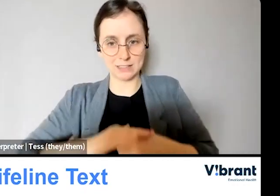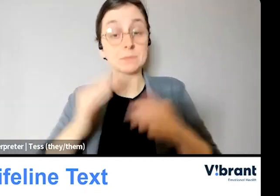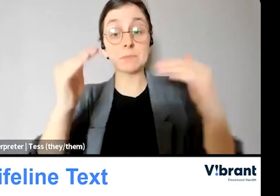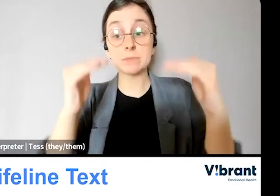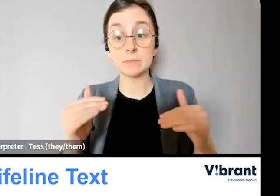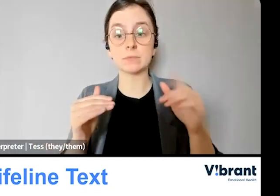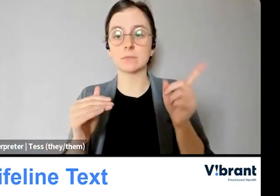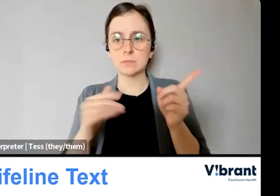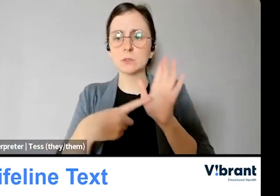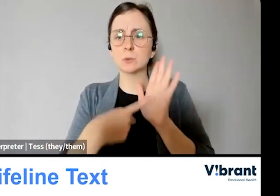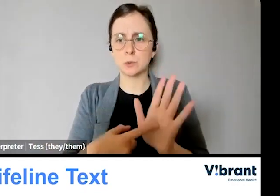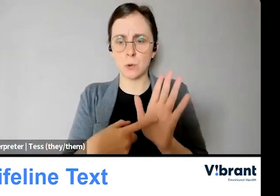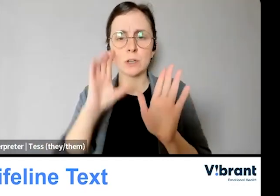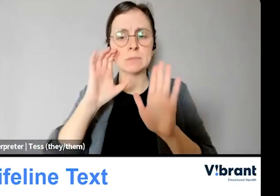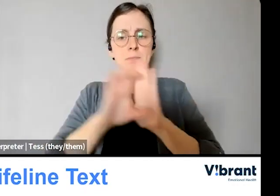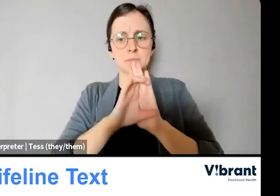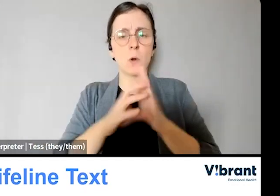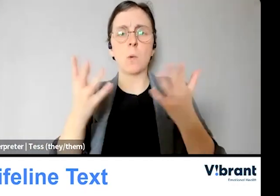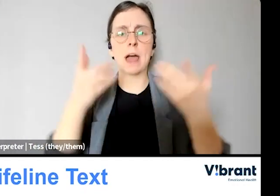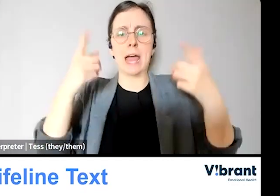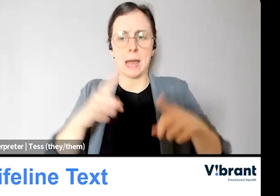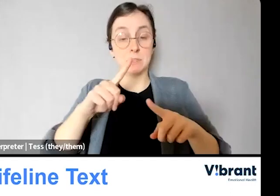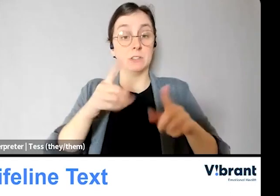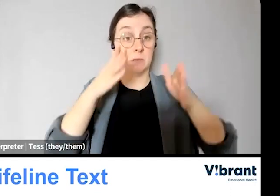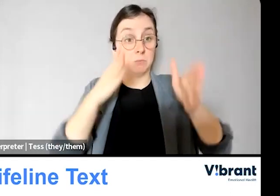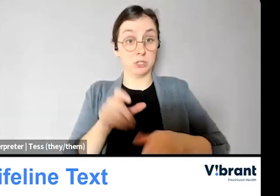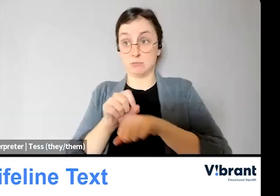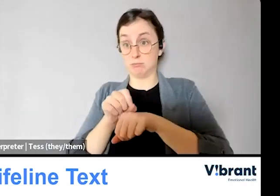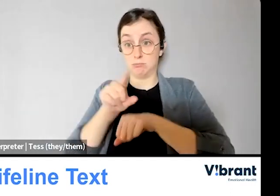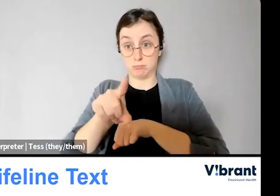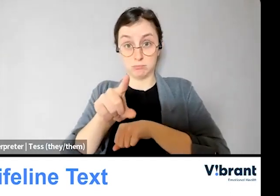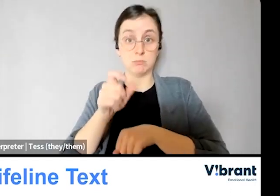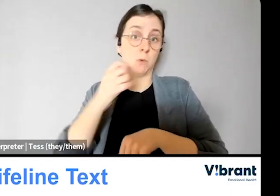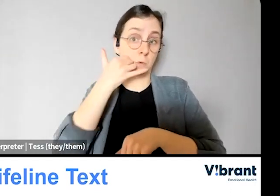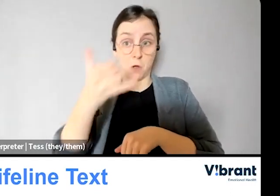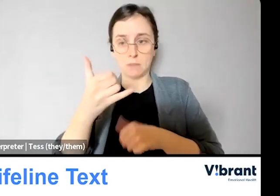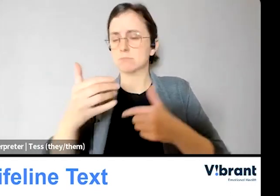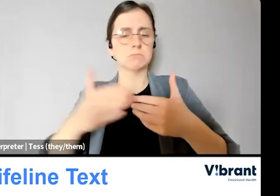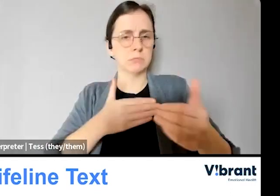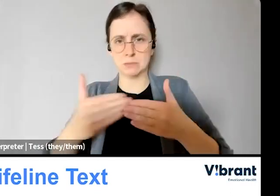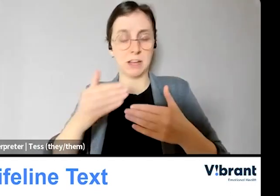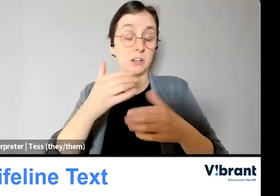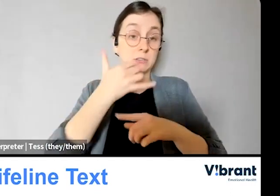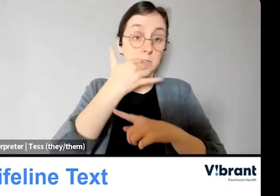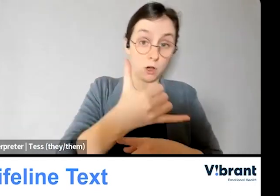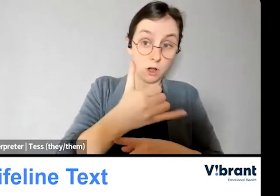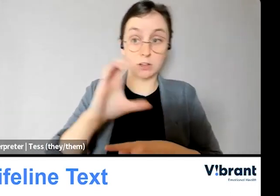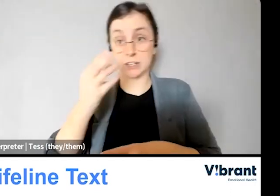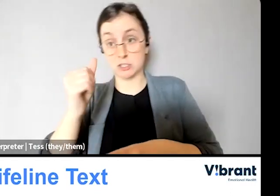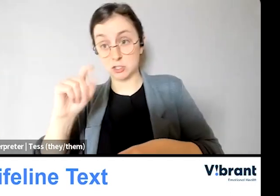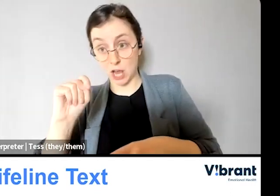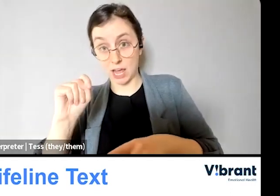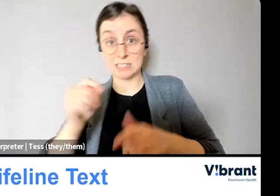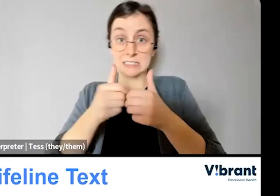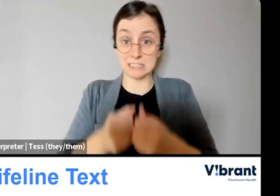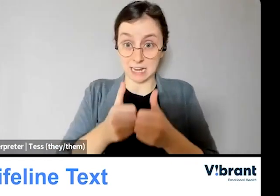that call, chat, or text. And so this occurs no matter what modality that a person utilizes. But that